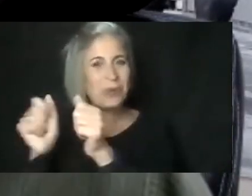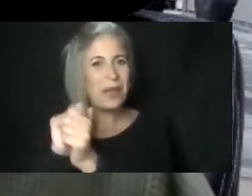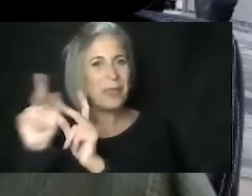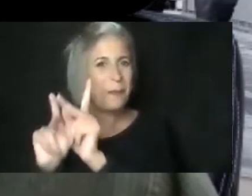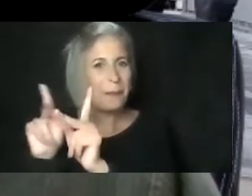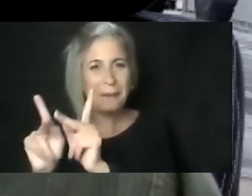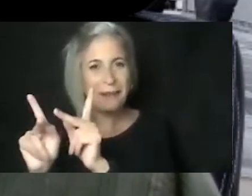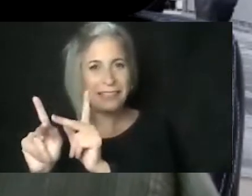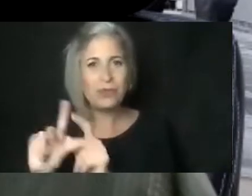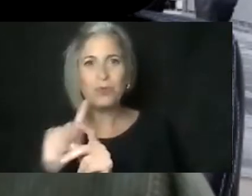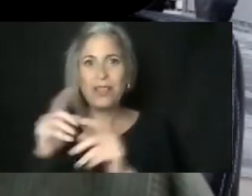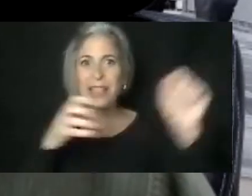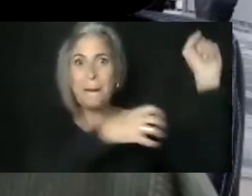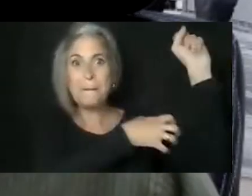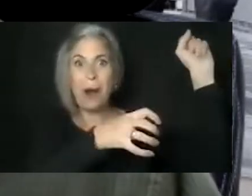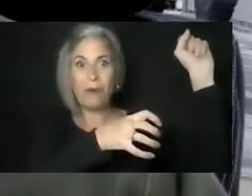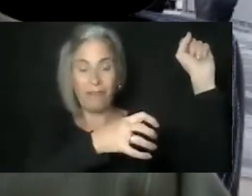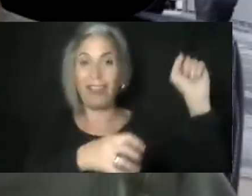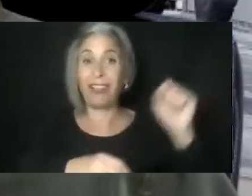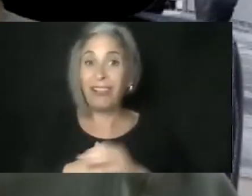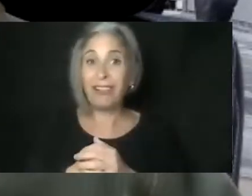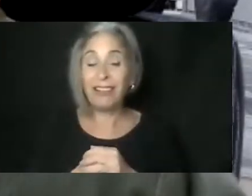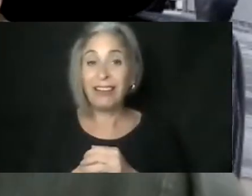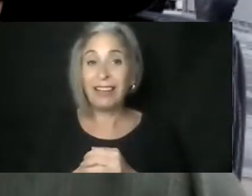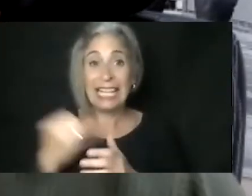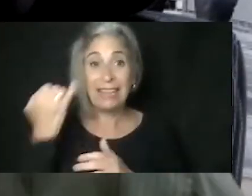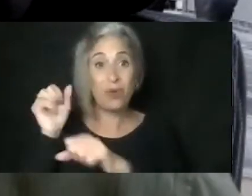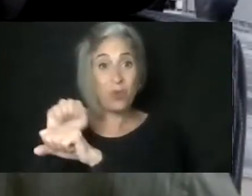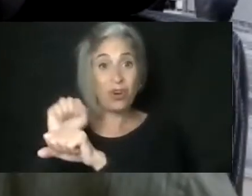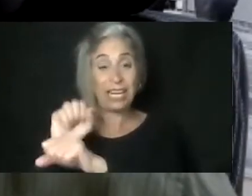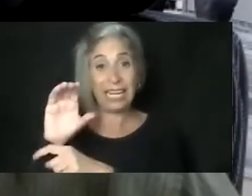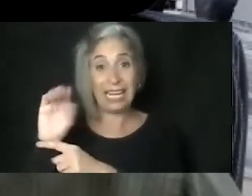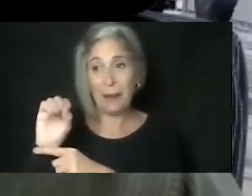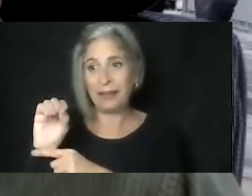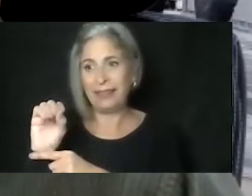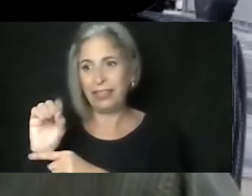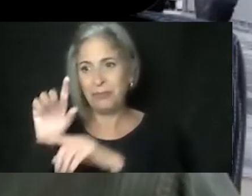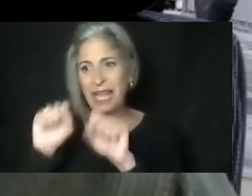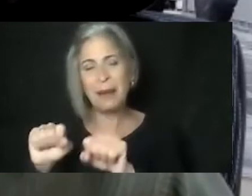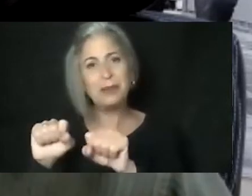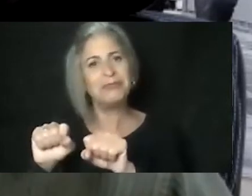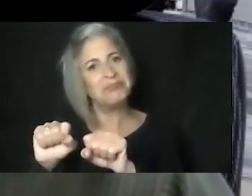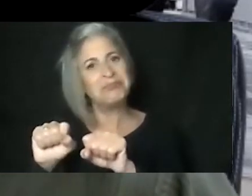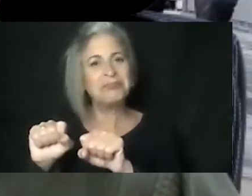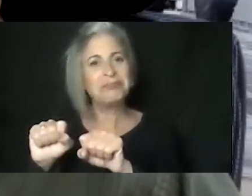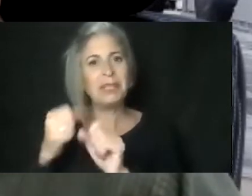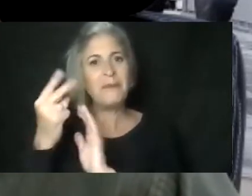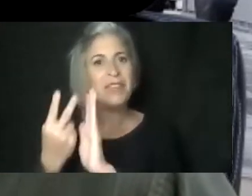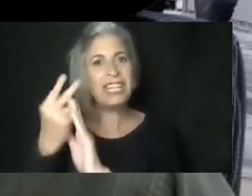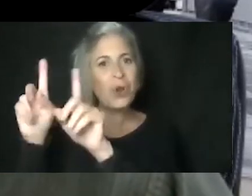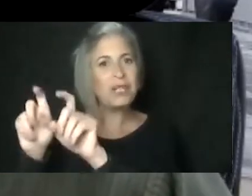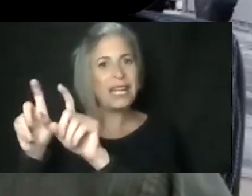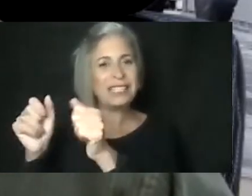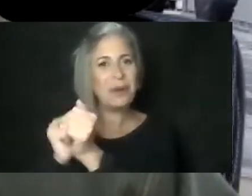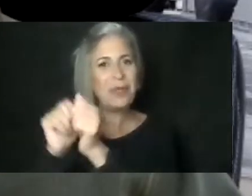folks is so powerful, because if you're working at a company and you've been able to do, say, some video testing with a